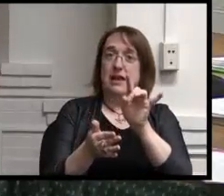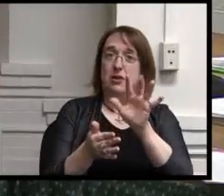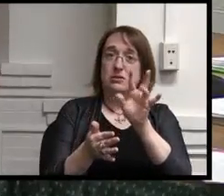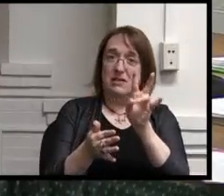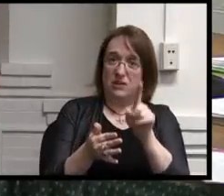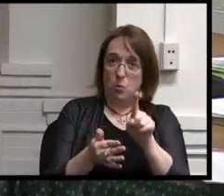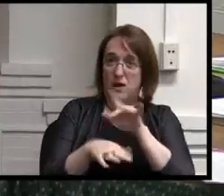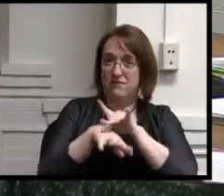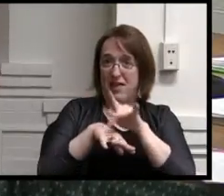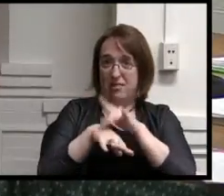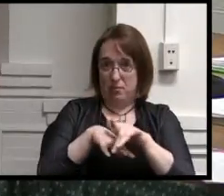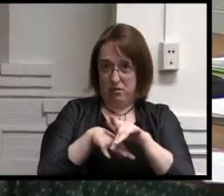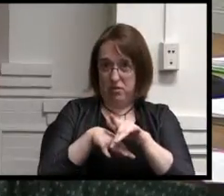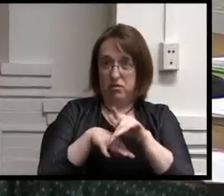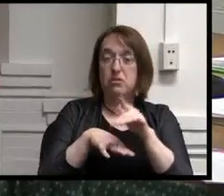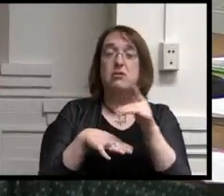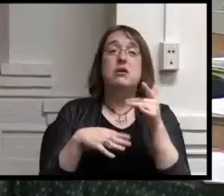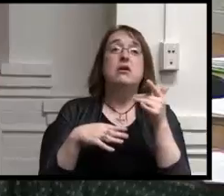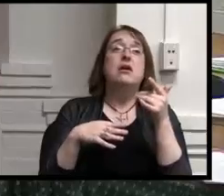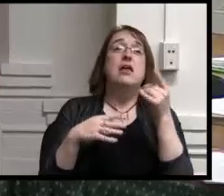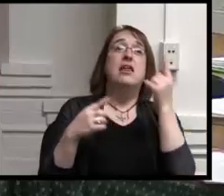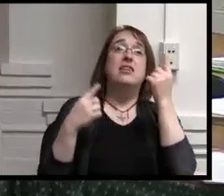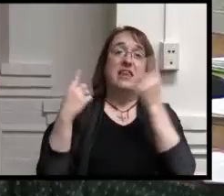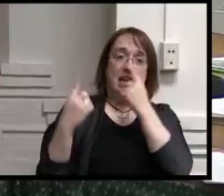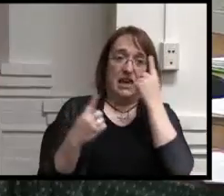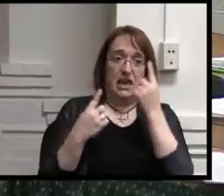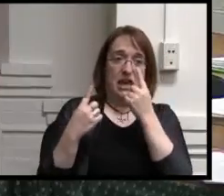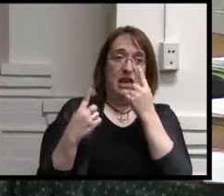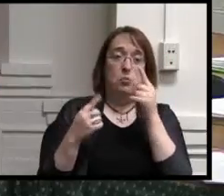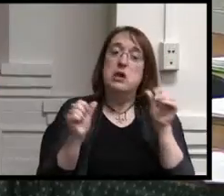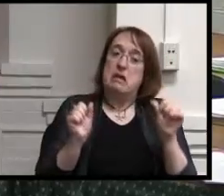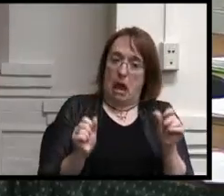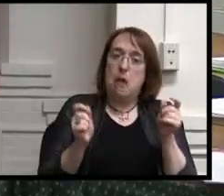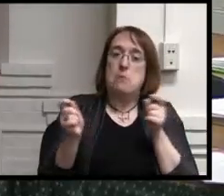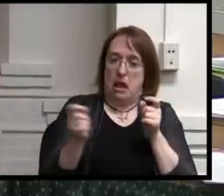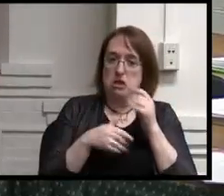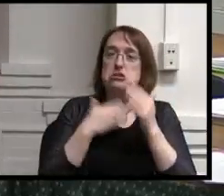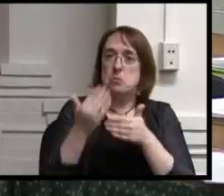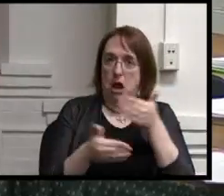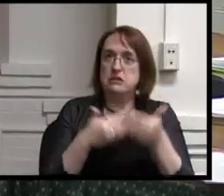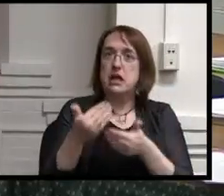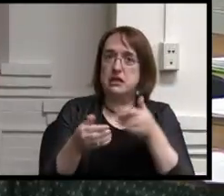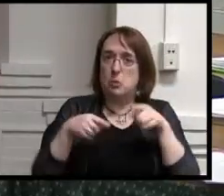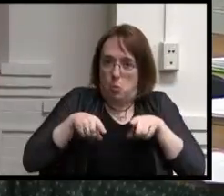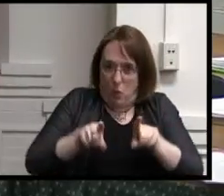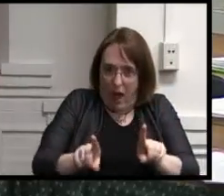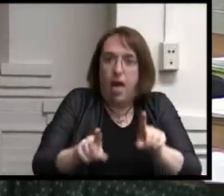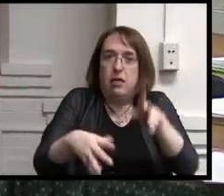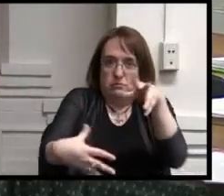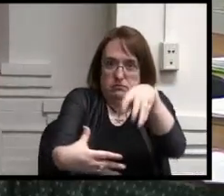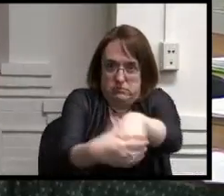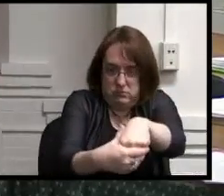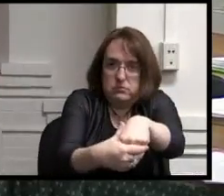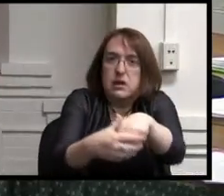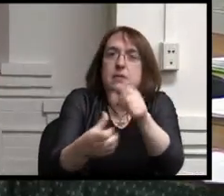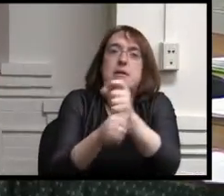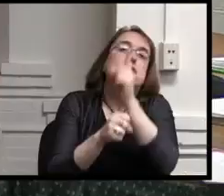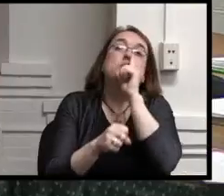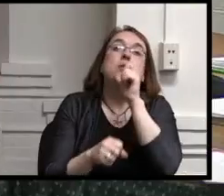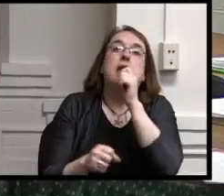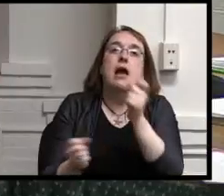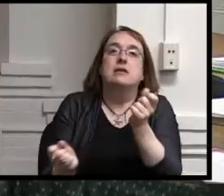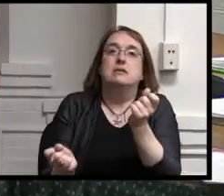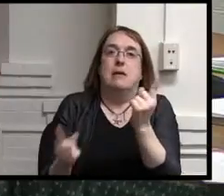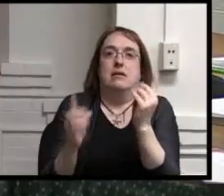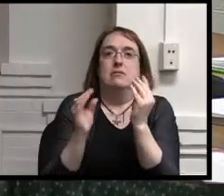$81,879 available, the fact that we can manage this process as we go along to make sure that we don't overexpend the funds that